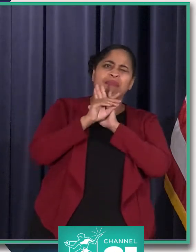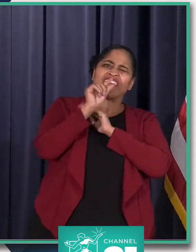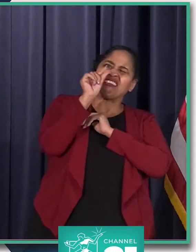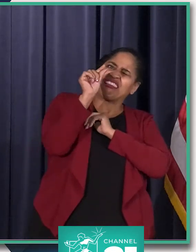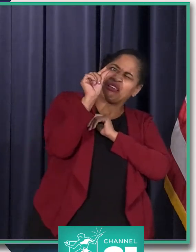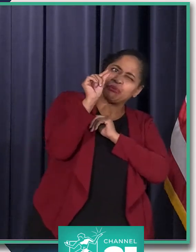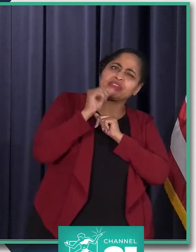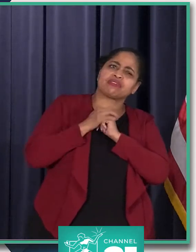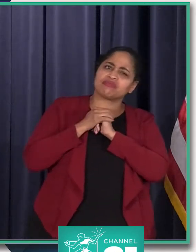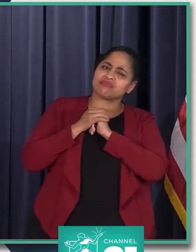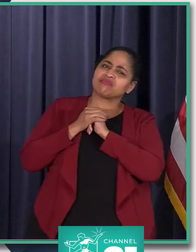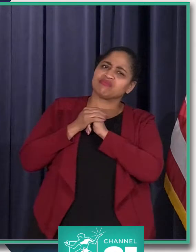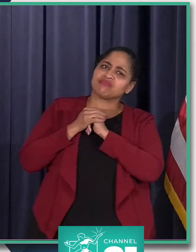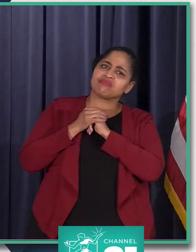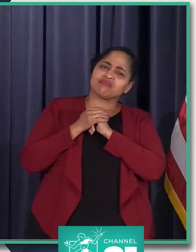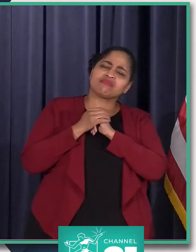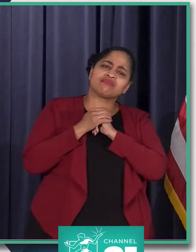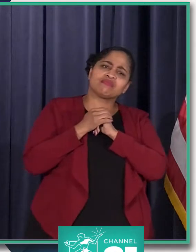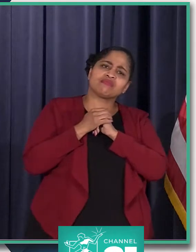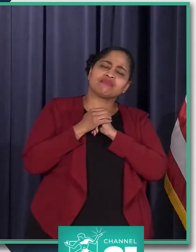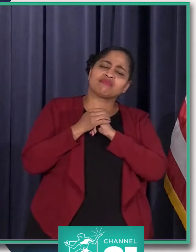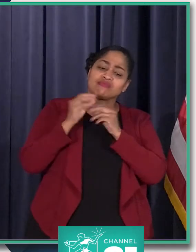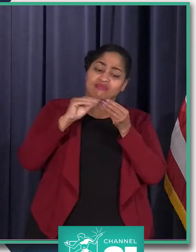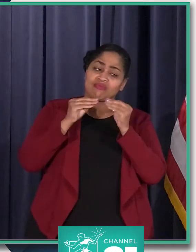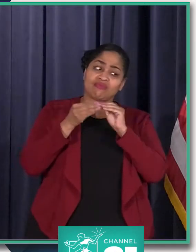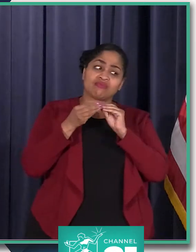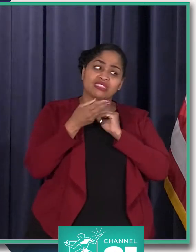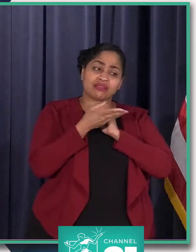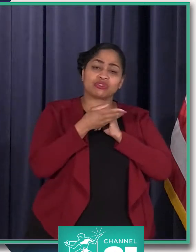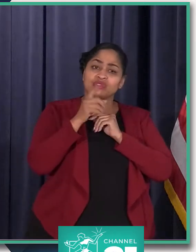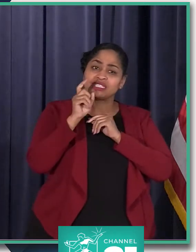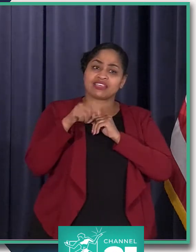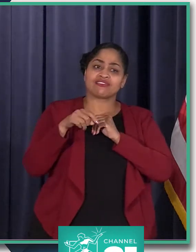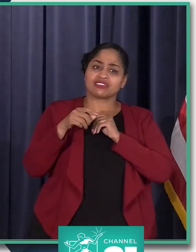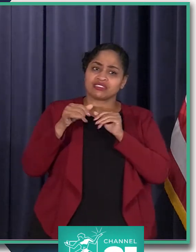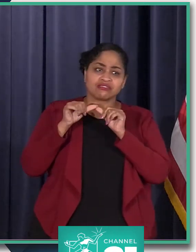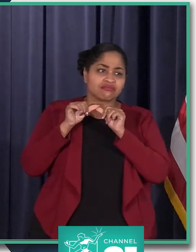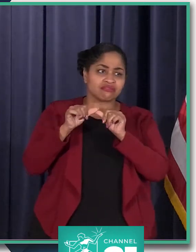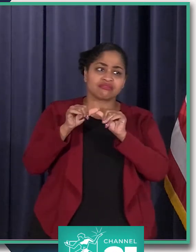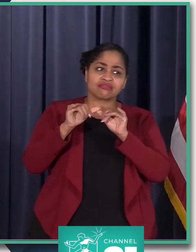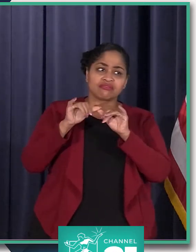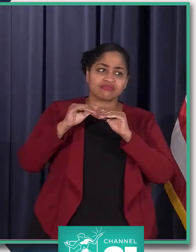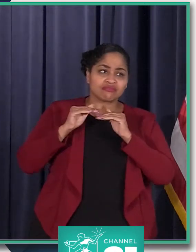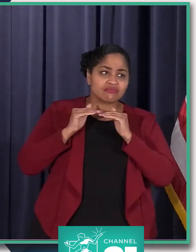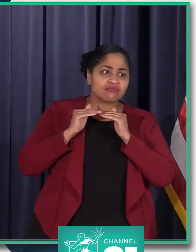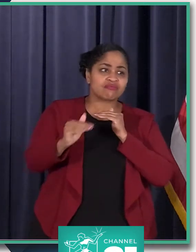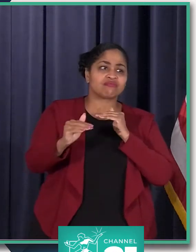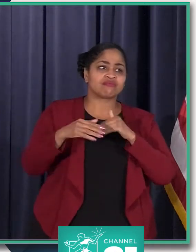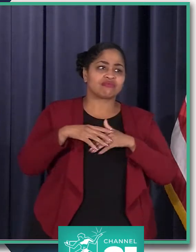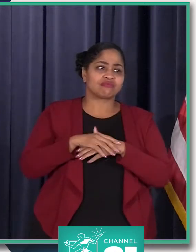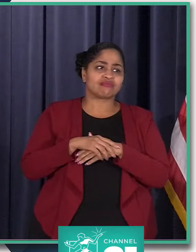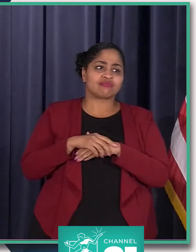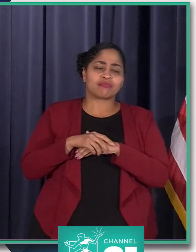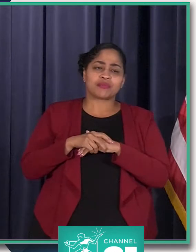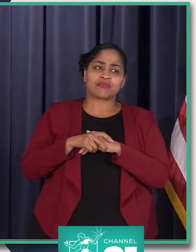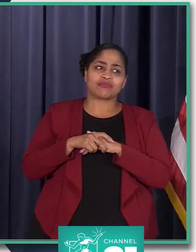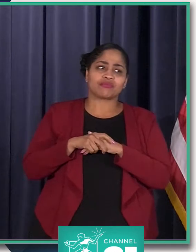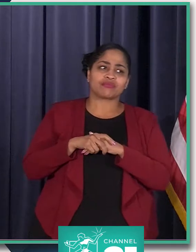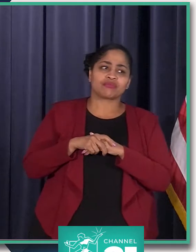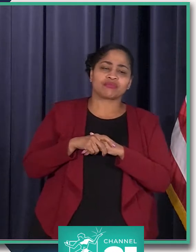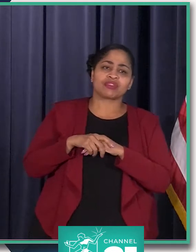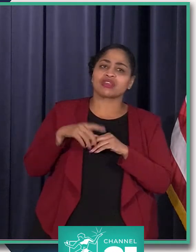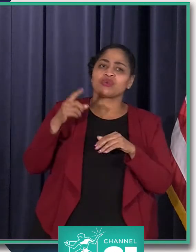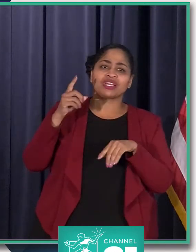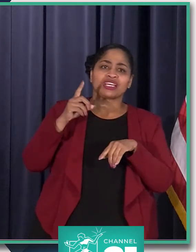bit. And those trends, we got to keep right where they are. We can't